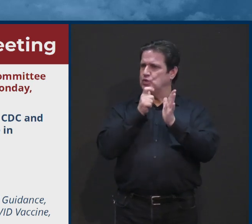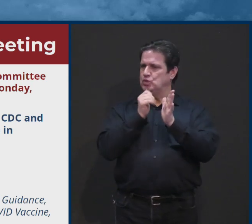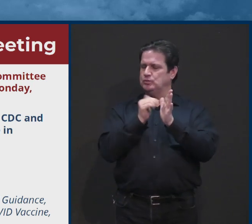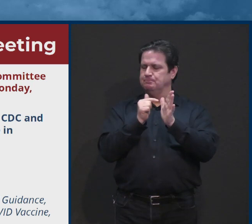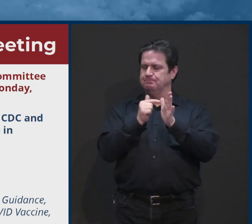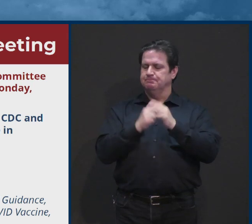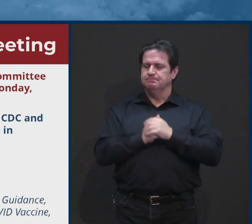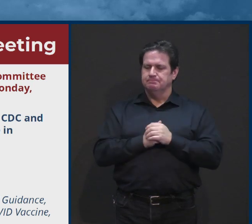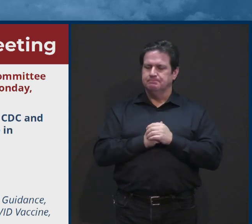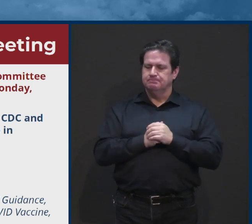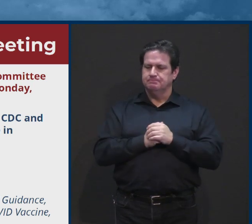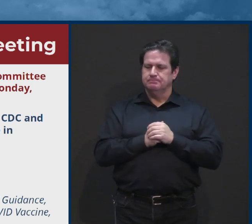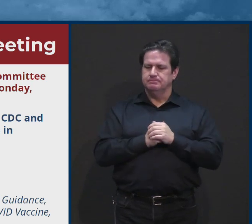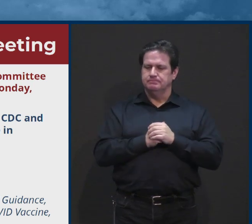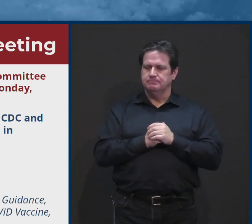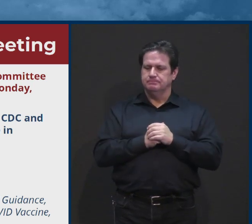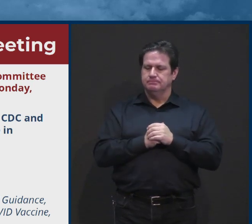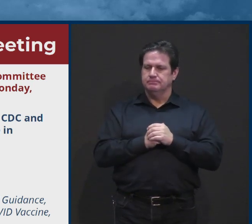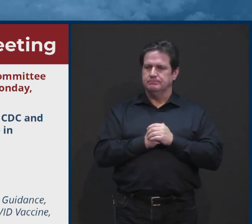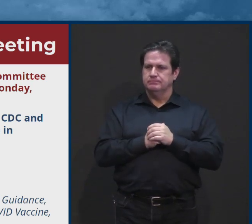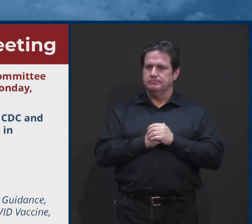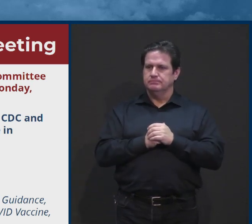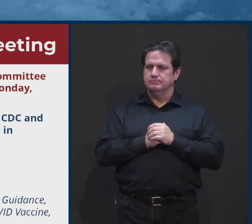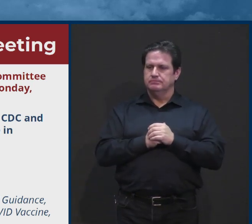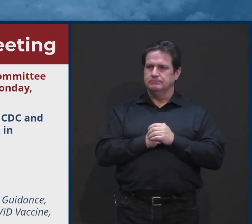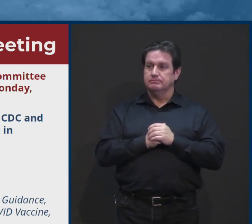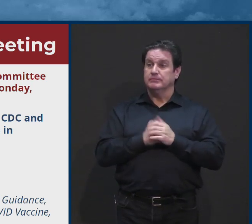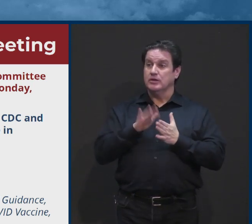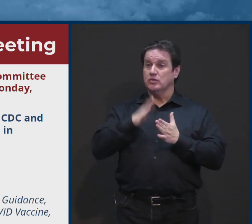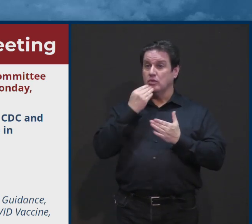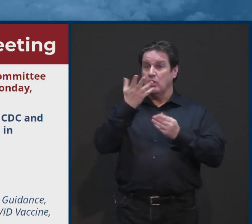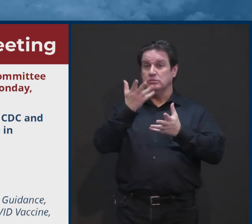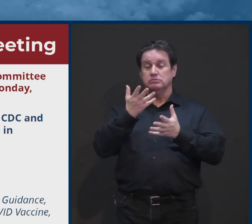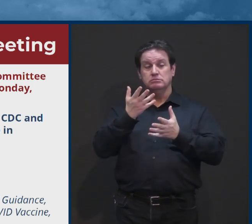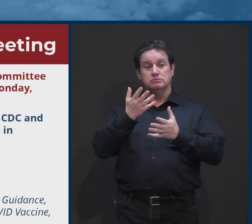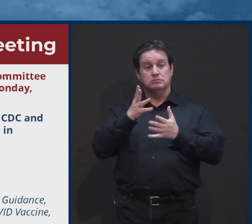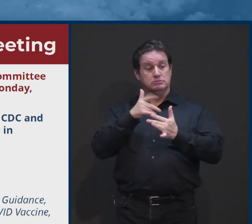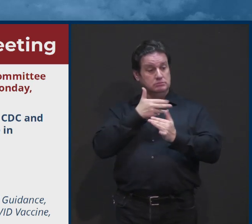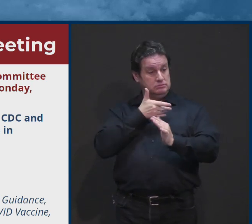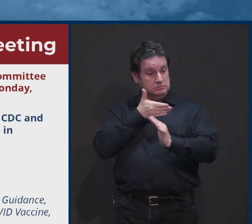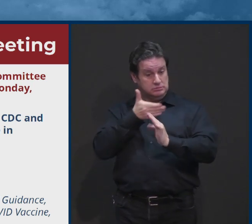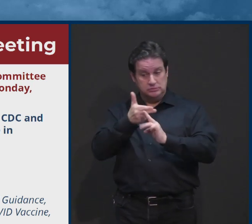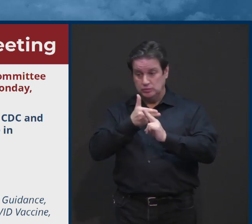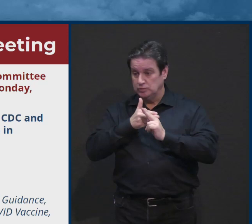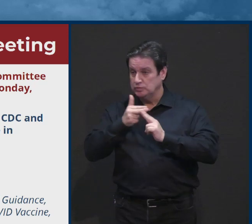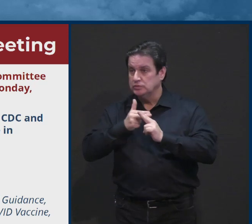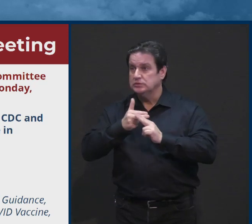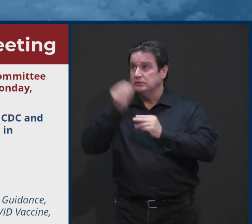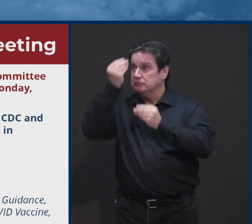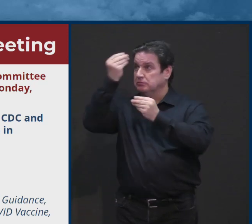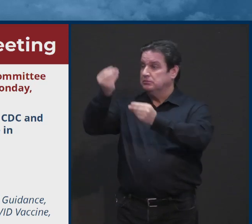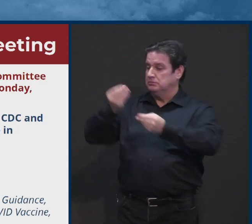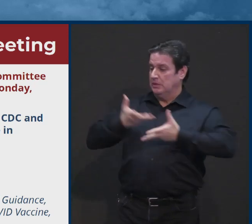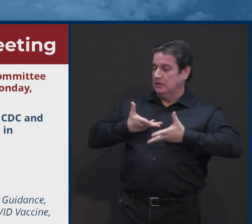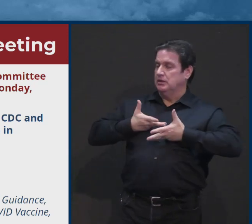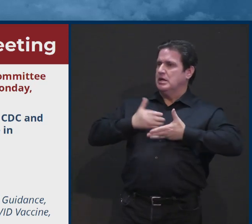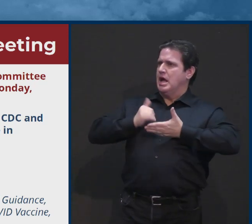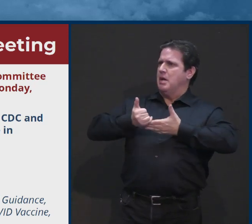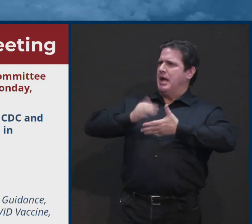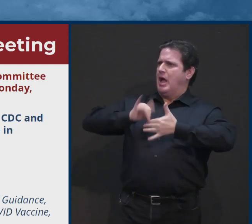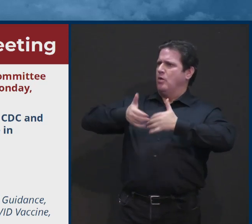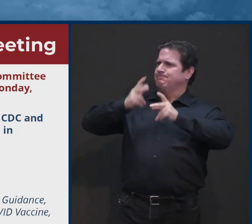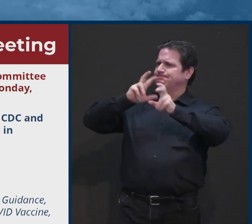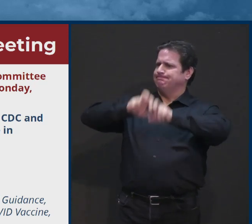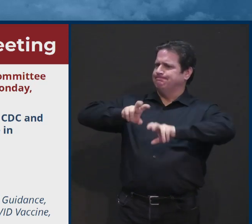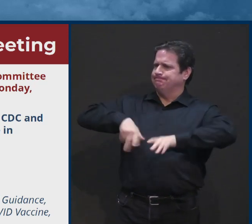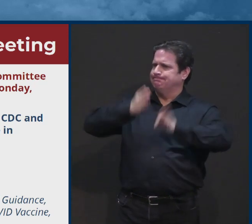there. So that is good that we're getting to this point where we have more information to help us with our